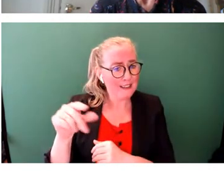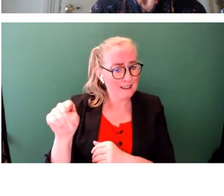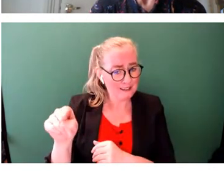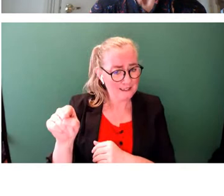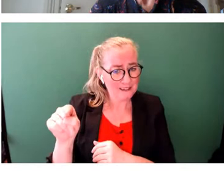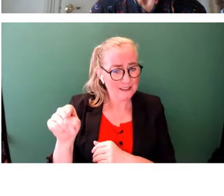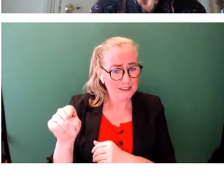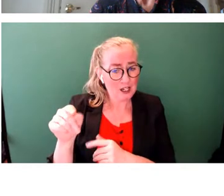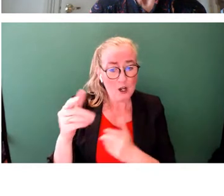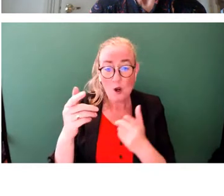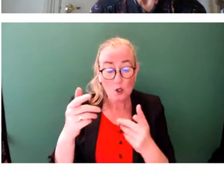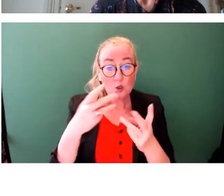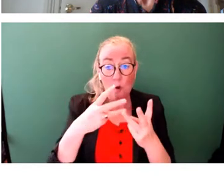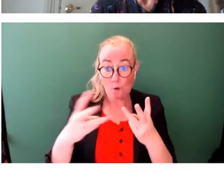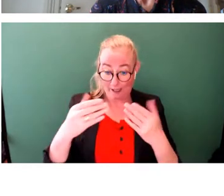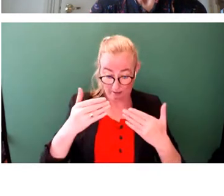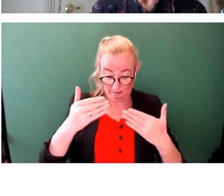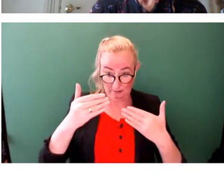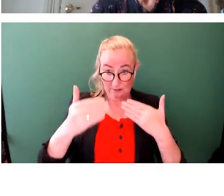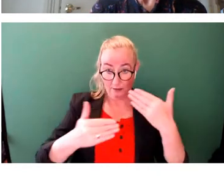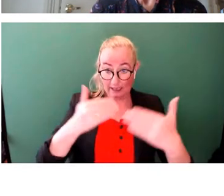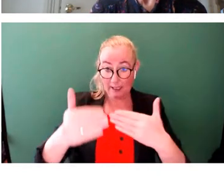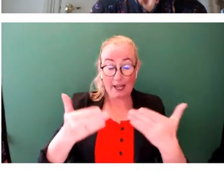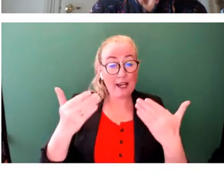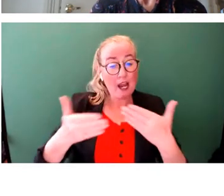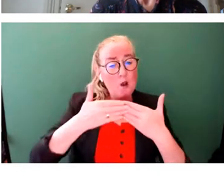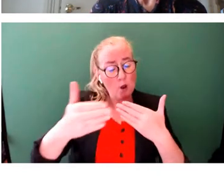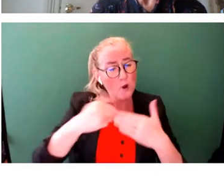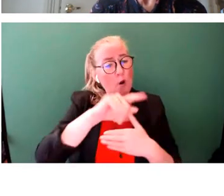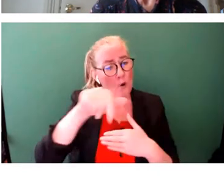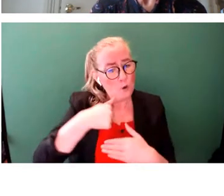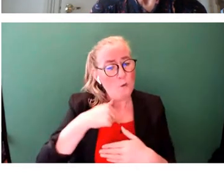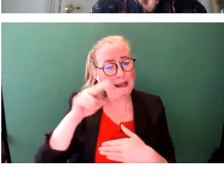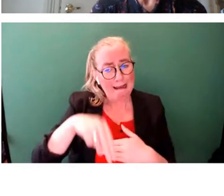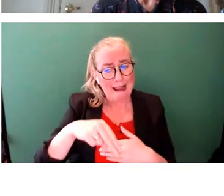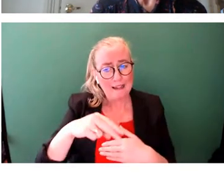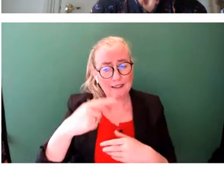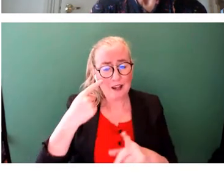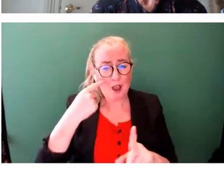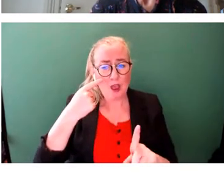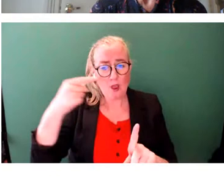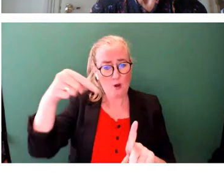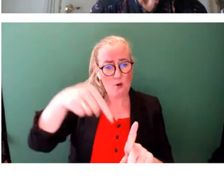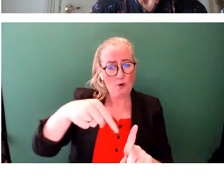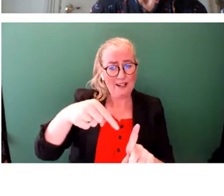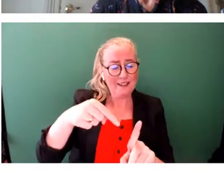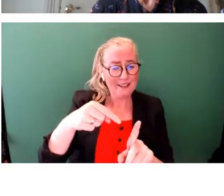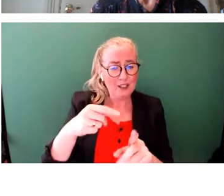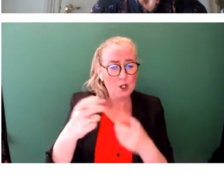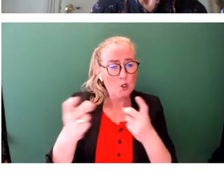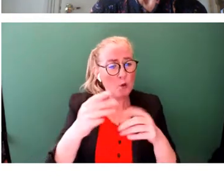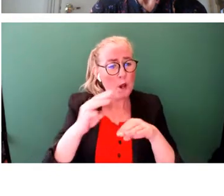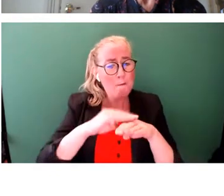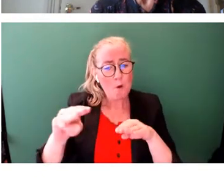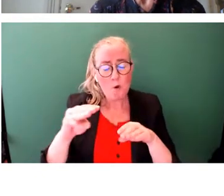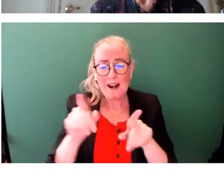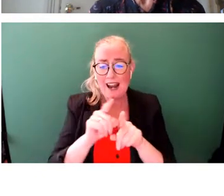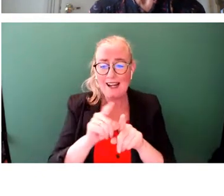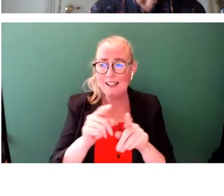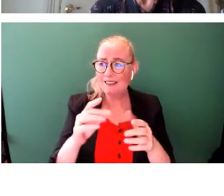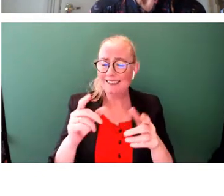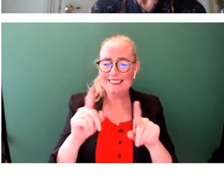You know, moving forward, that is something that we could possibly be looking at. Certainly more of an interdisciplinary